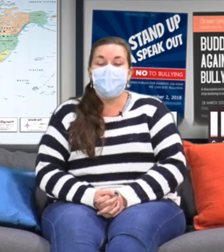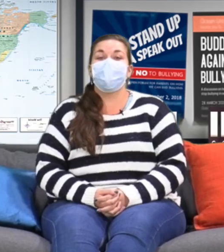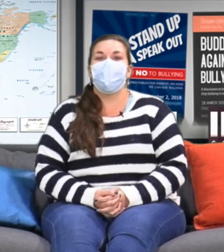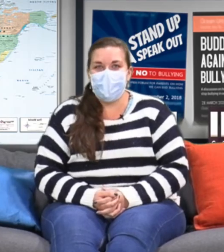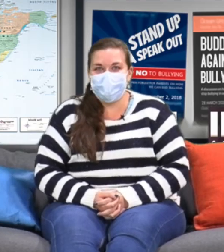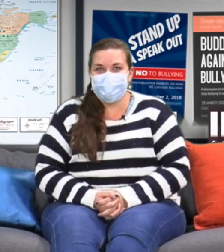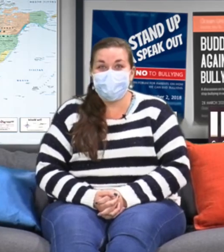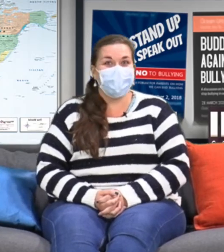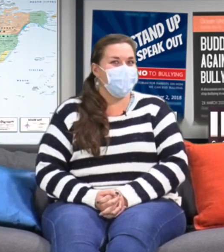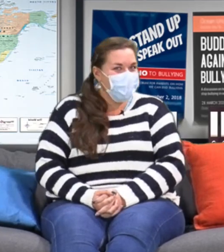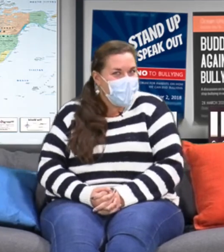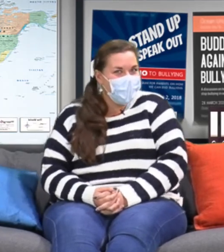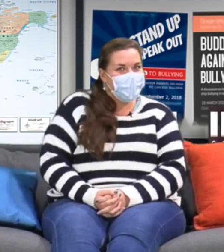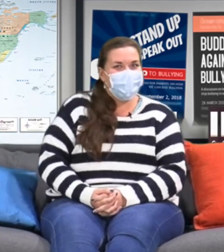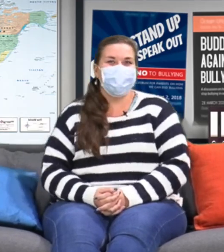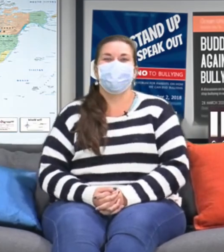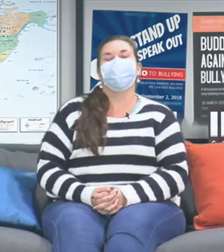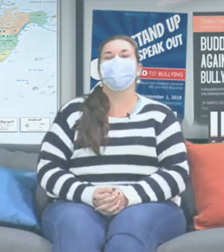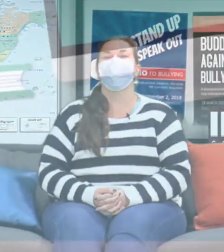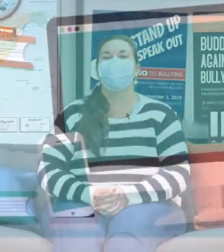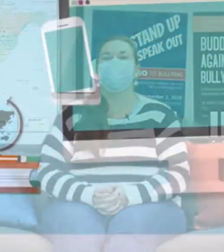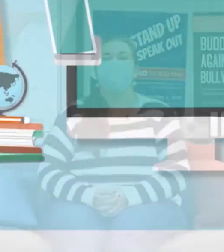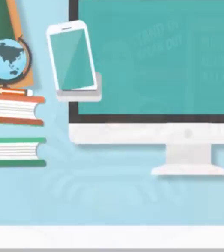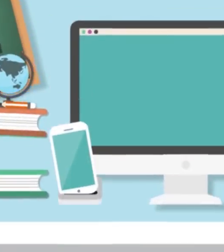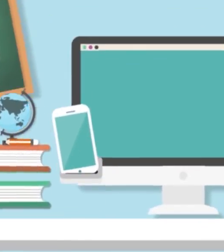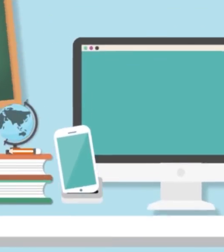2, science. So get ready!